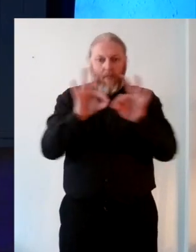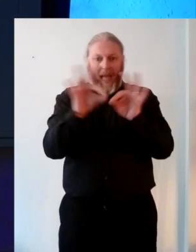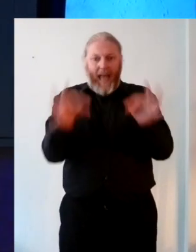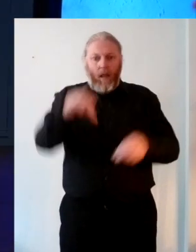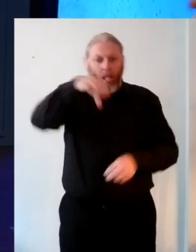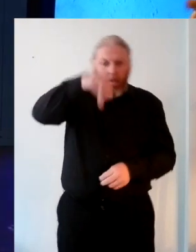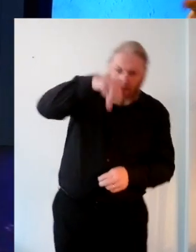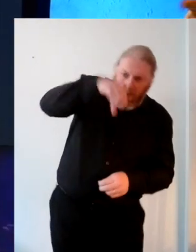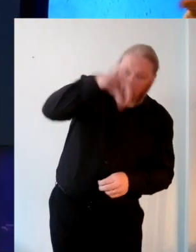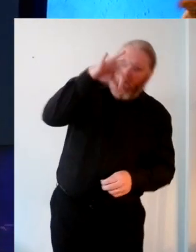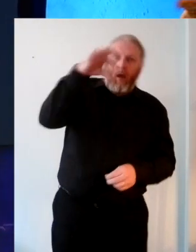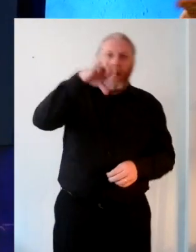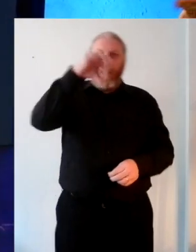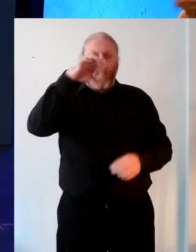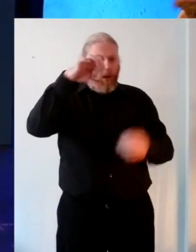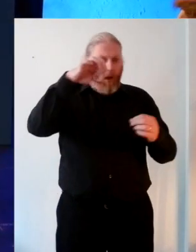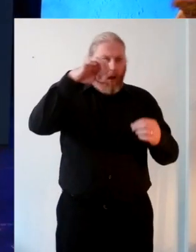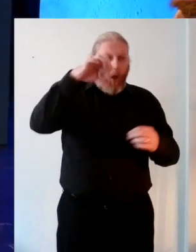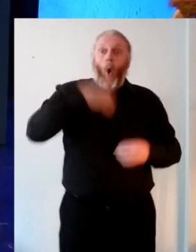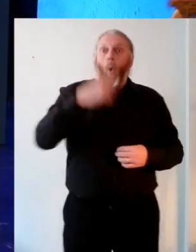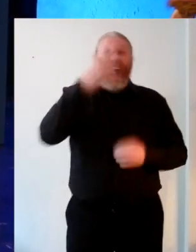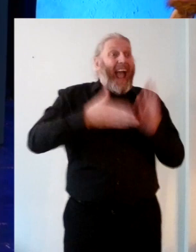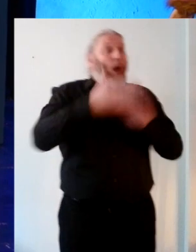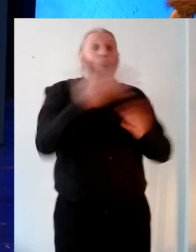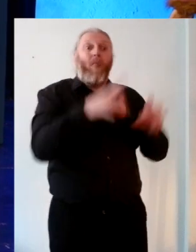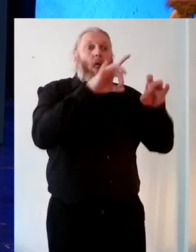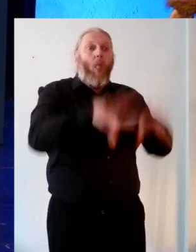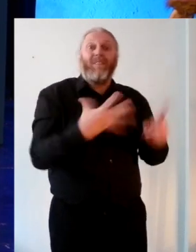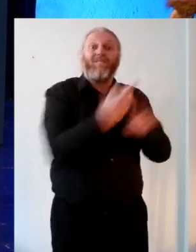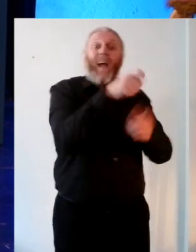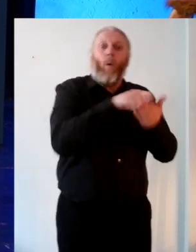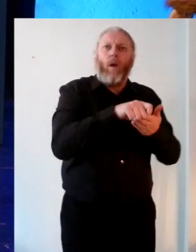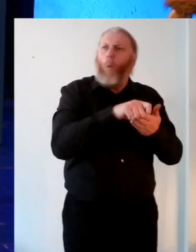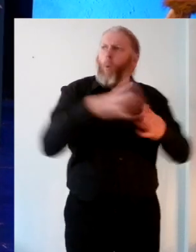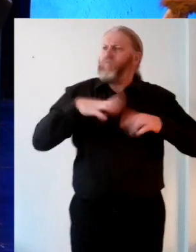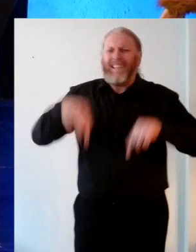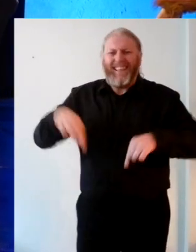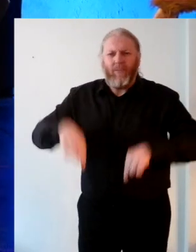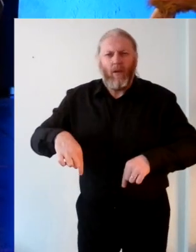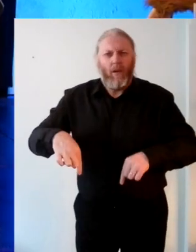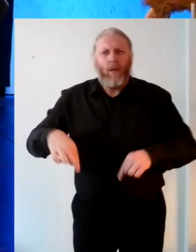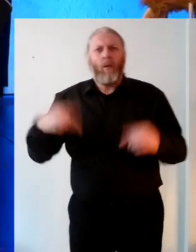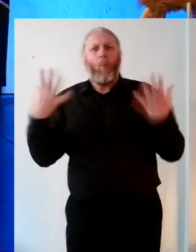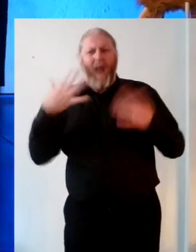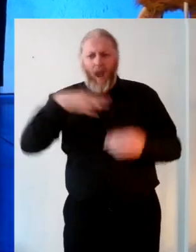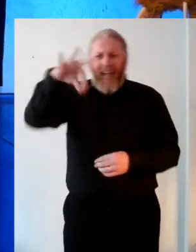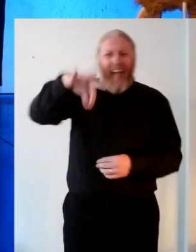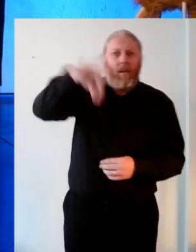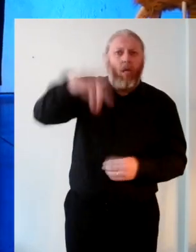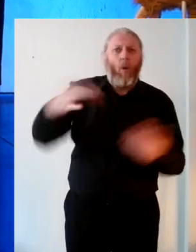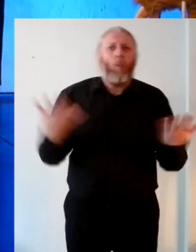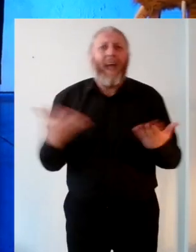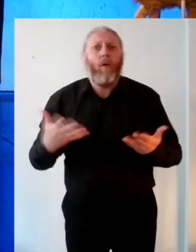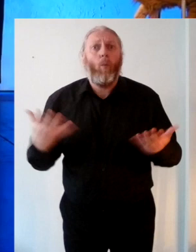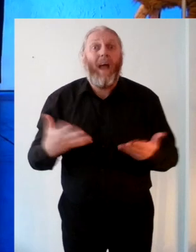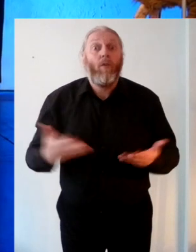I've lost my handle, boys and girls. I could go to the Lost and Found office, but oh no, I'm already here. Oh, where did the handle go, boys and girls?